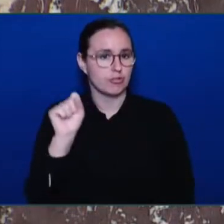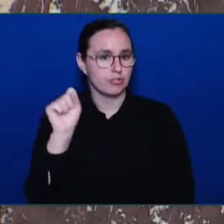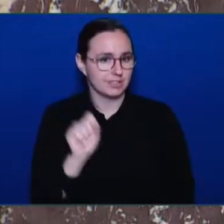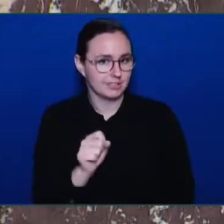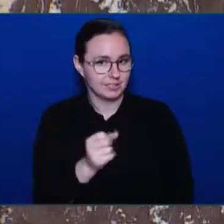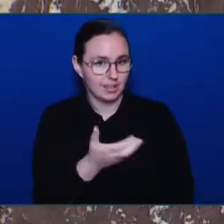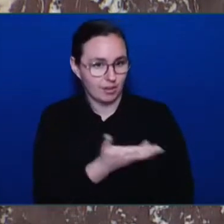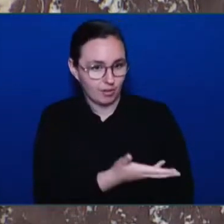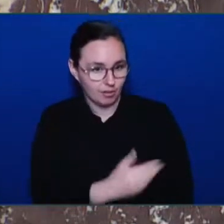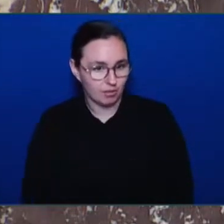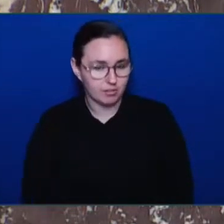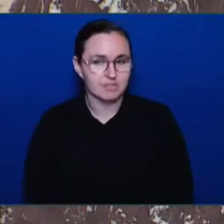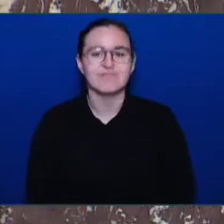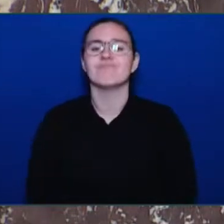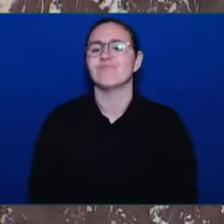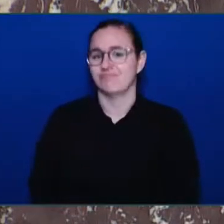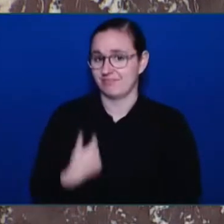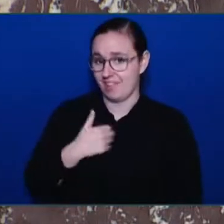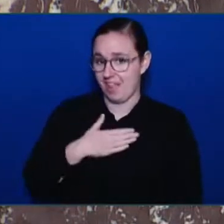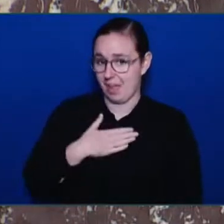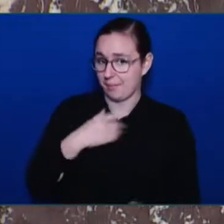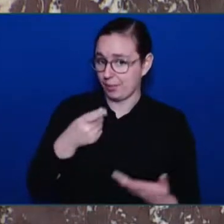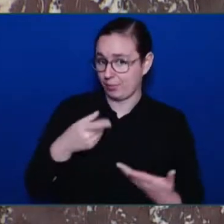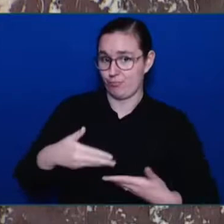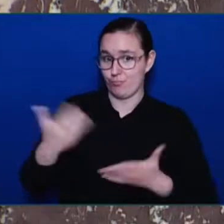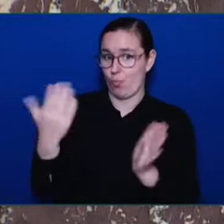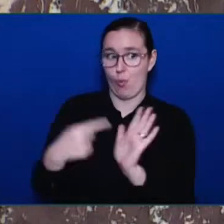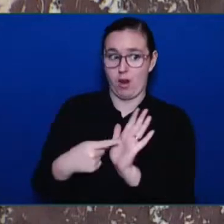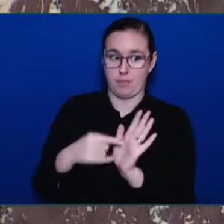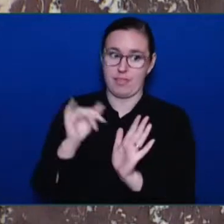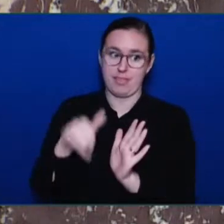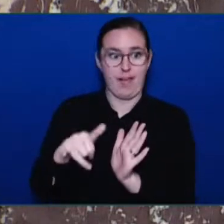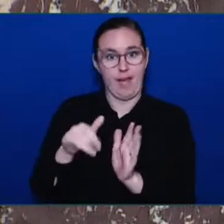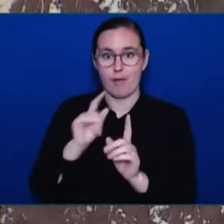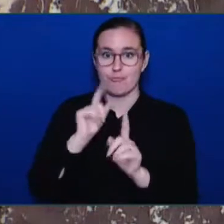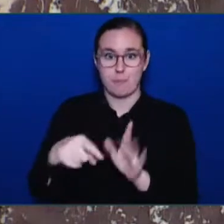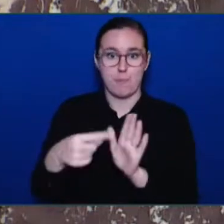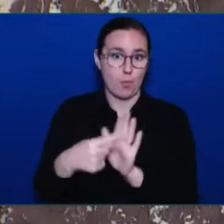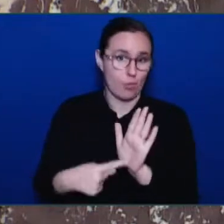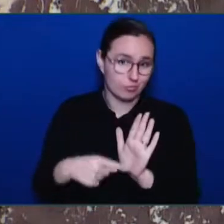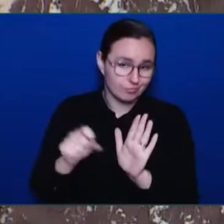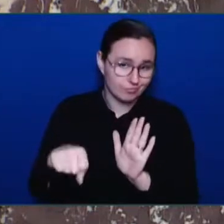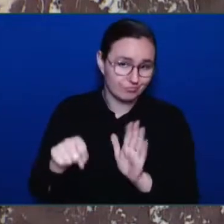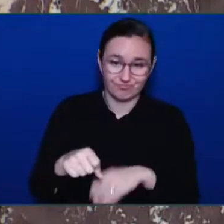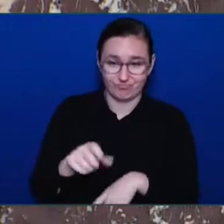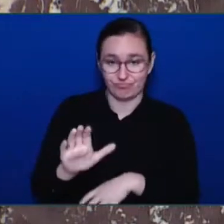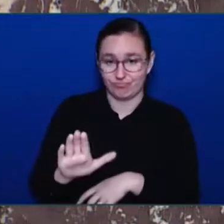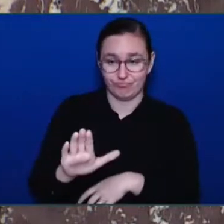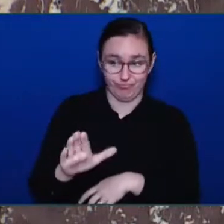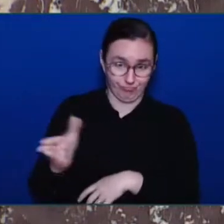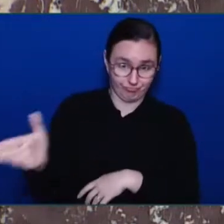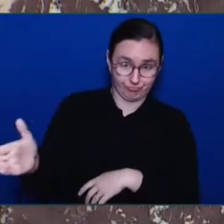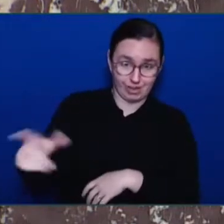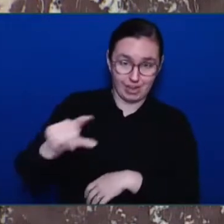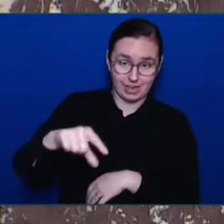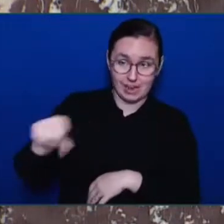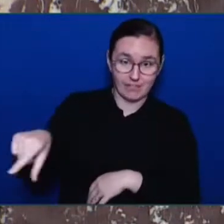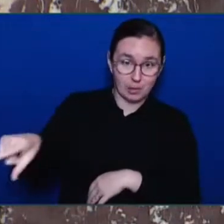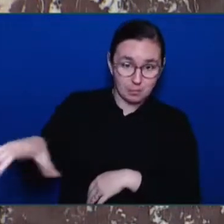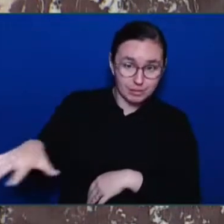isn't enforcing the law, and criminals know it. This week, the NDP's hand-picked expert, Doug